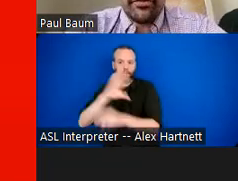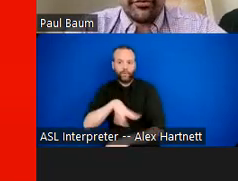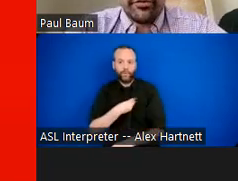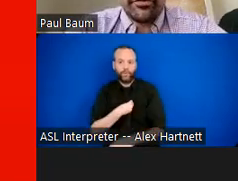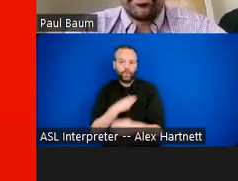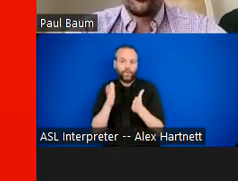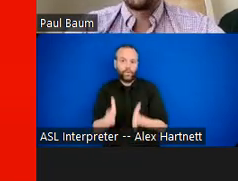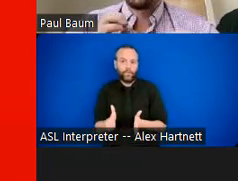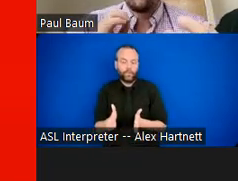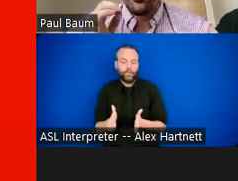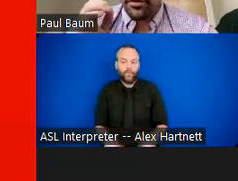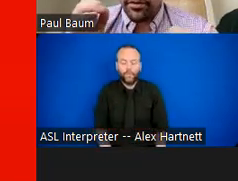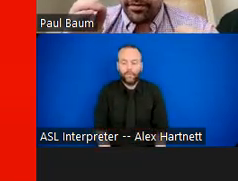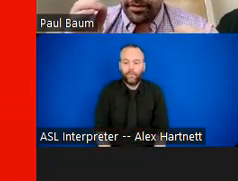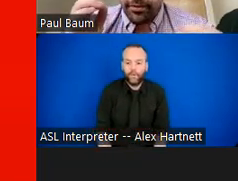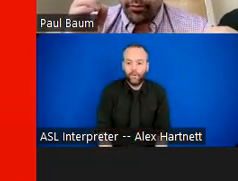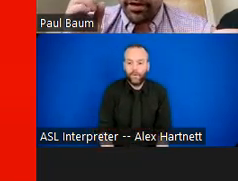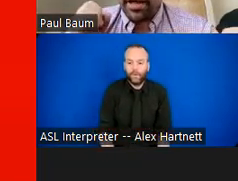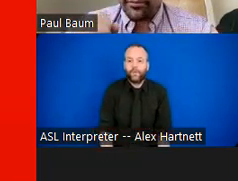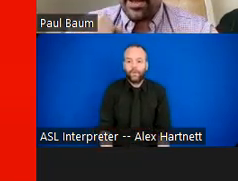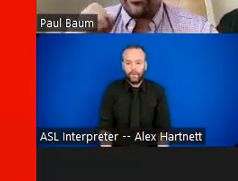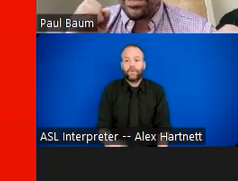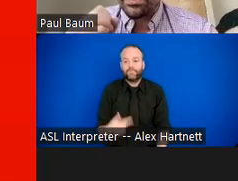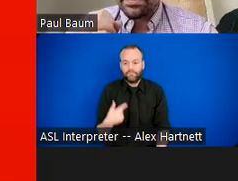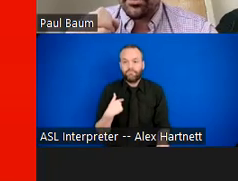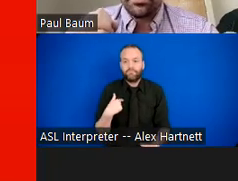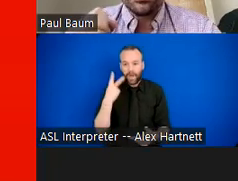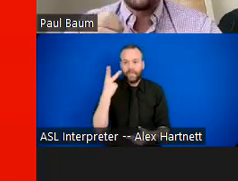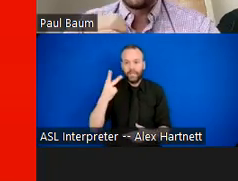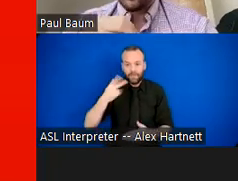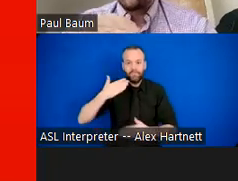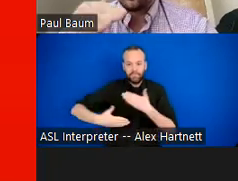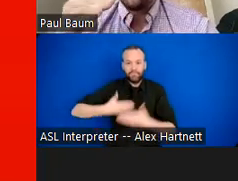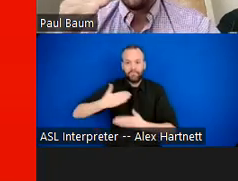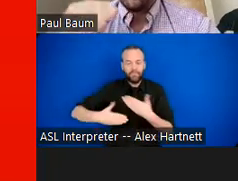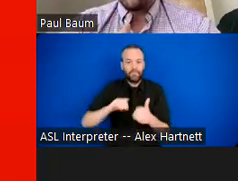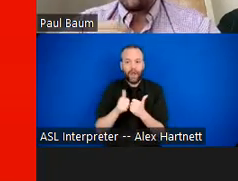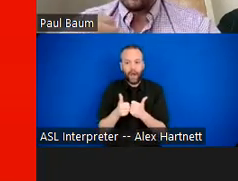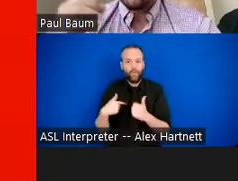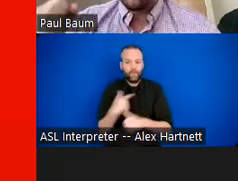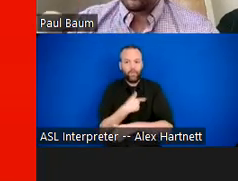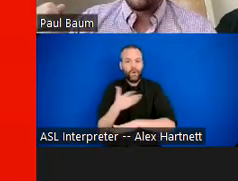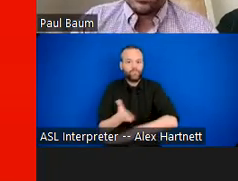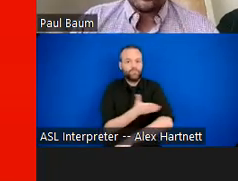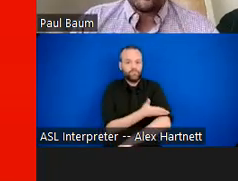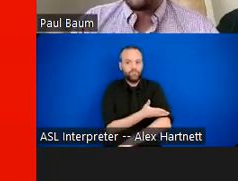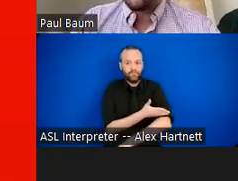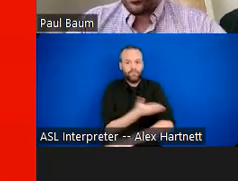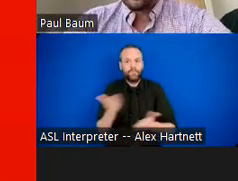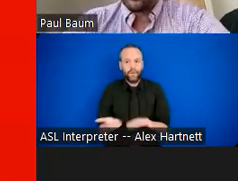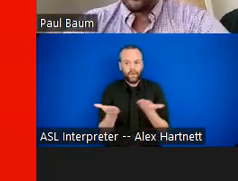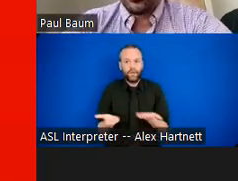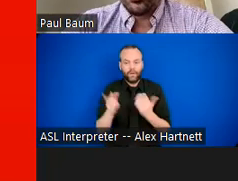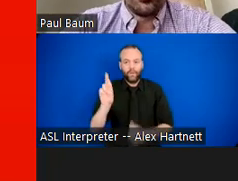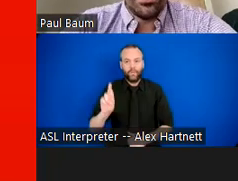that through working in private practice and also for the county, them moving toward let's come up